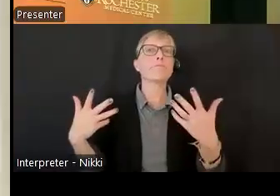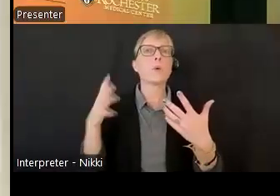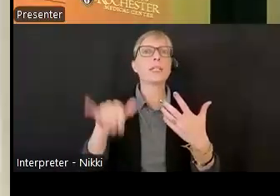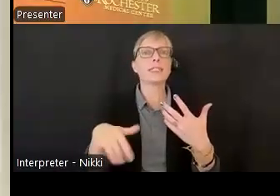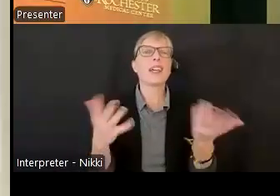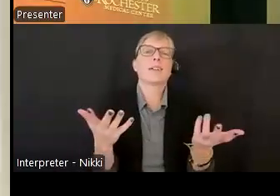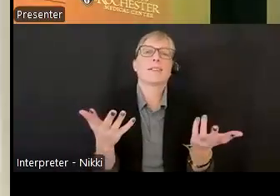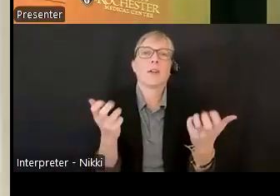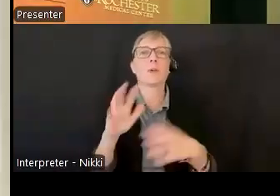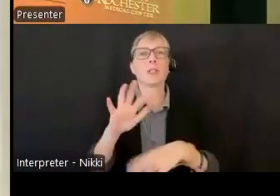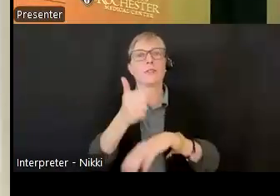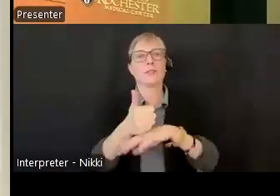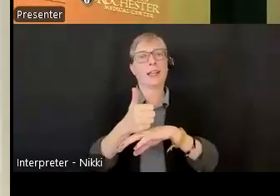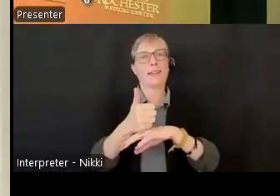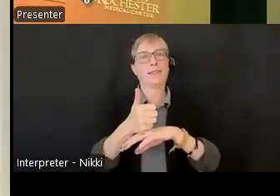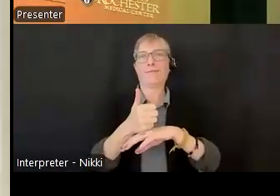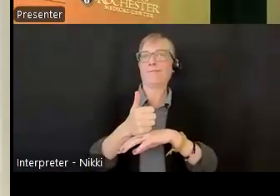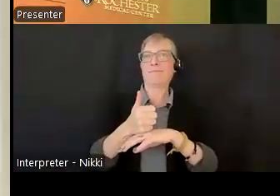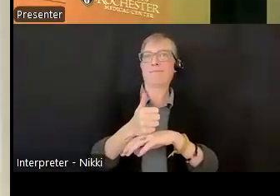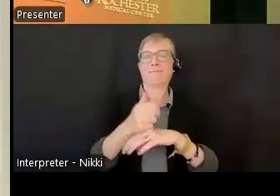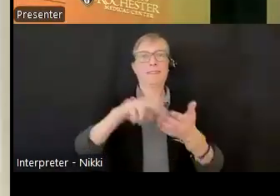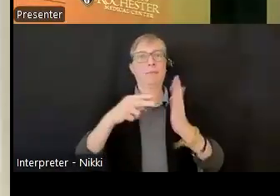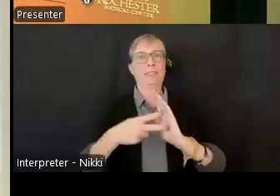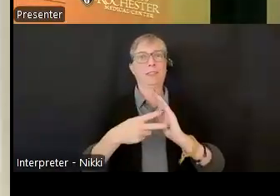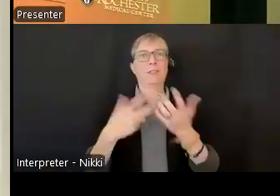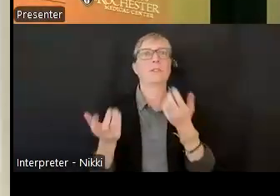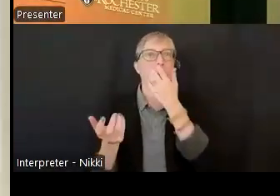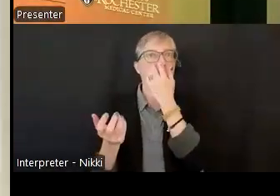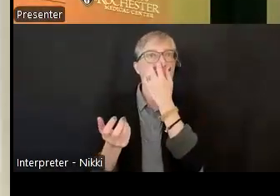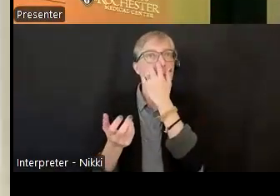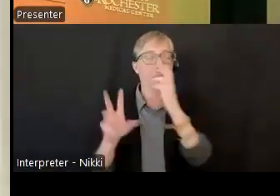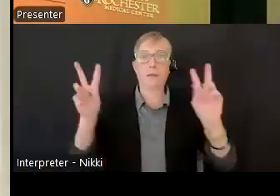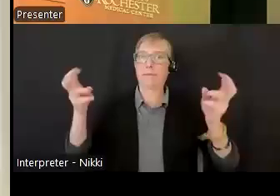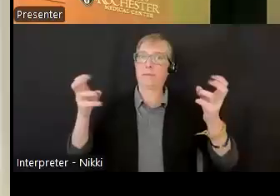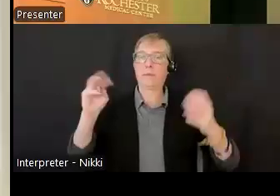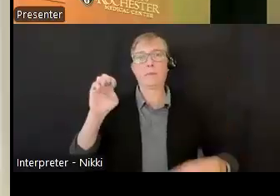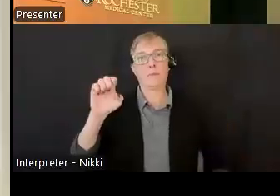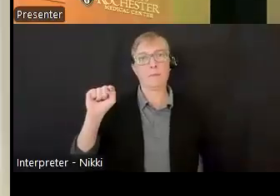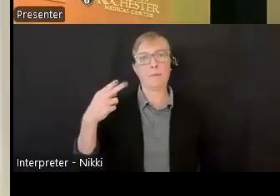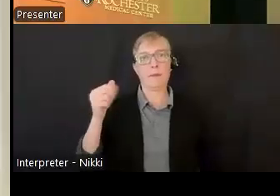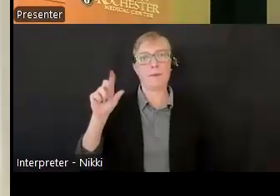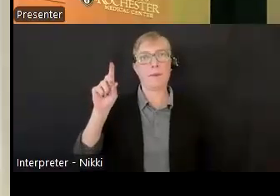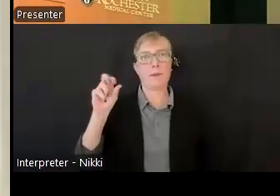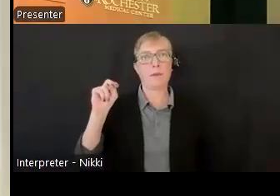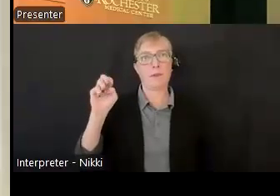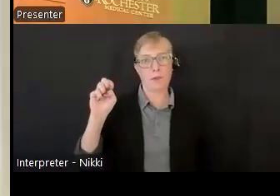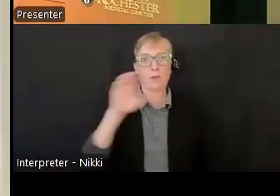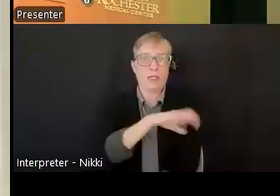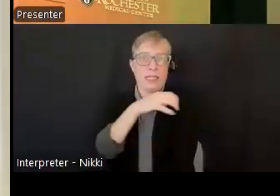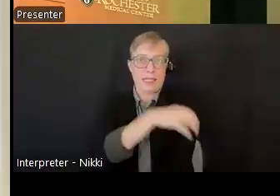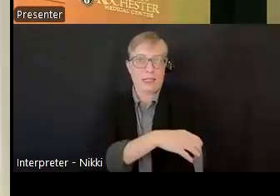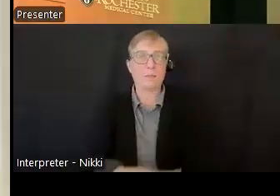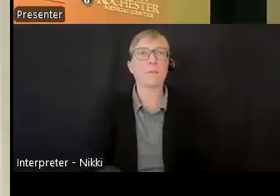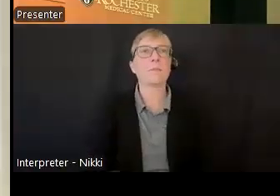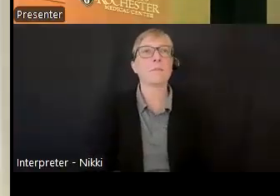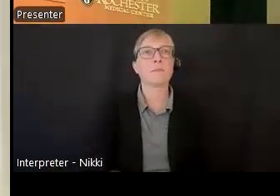about what we're discussing. The colloquial term is, quote, a methadone clinic, which many of us have heard. It is a federally